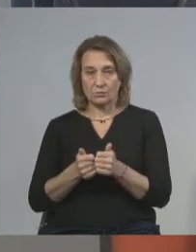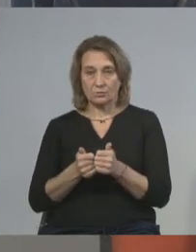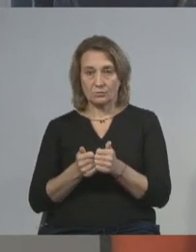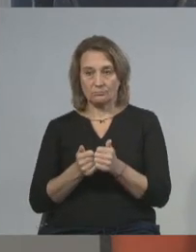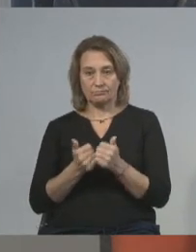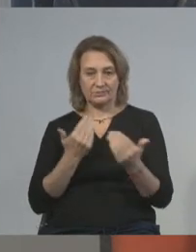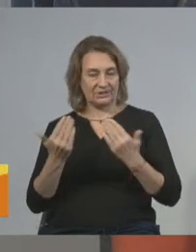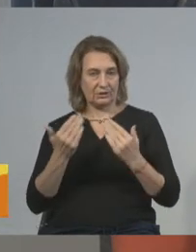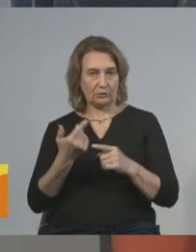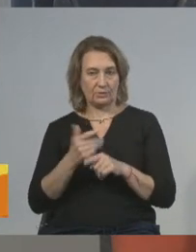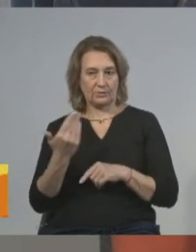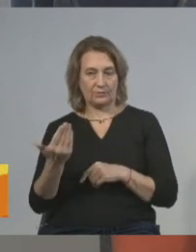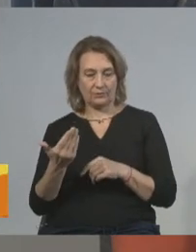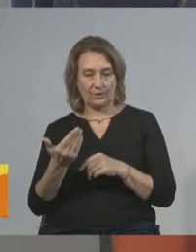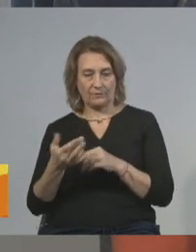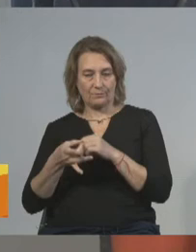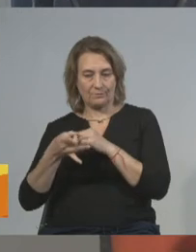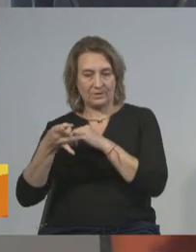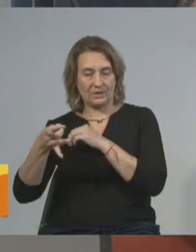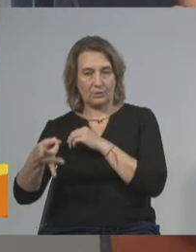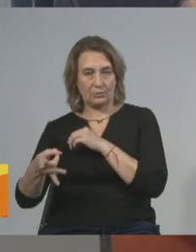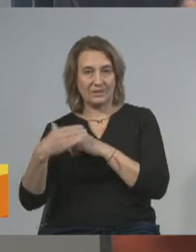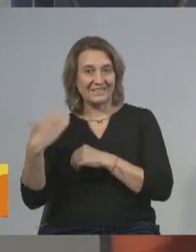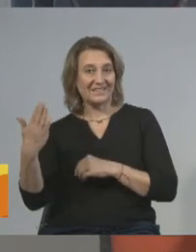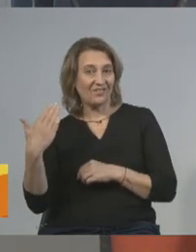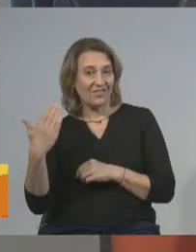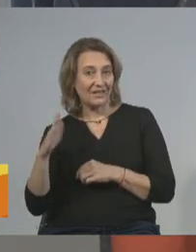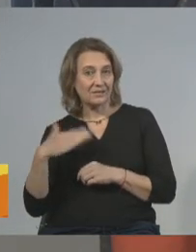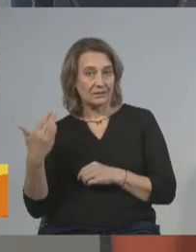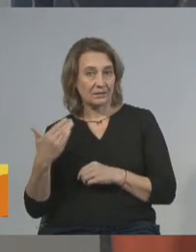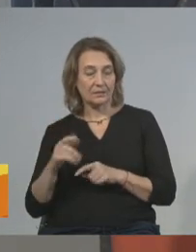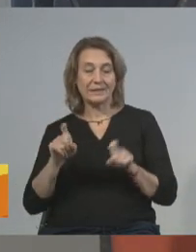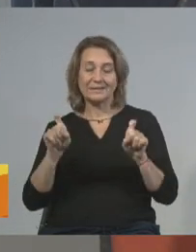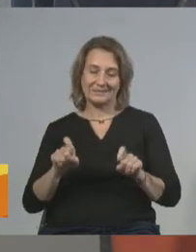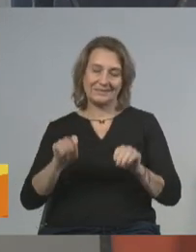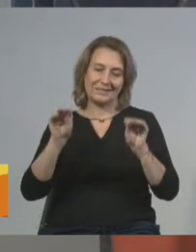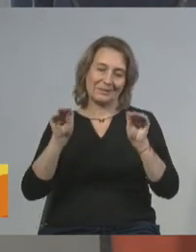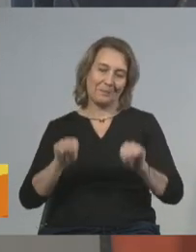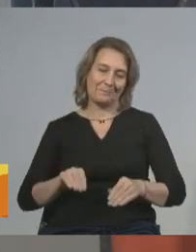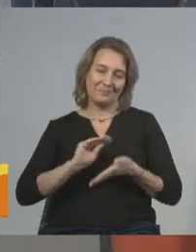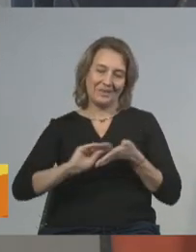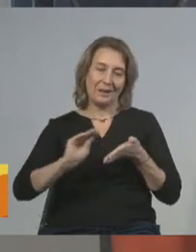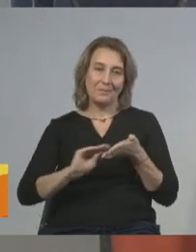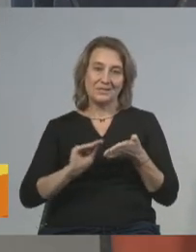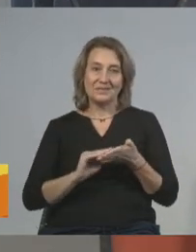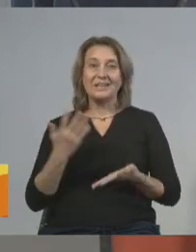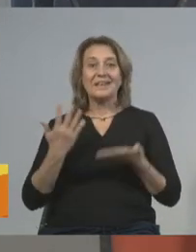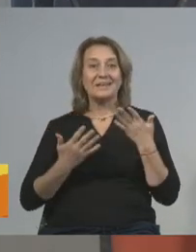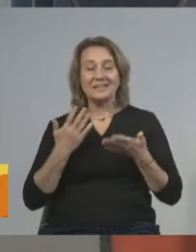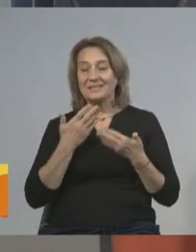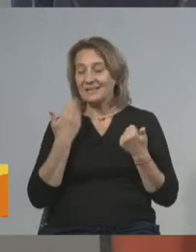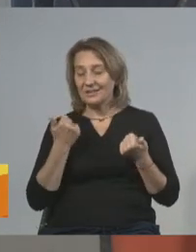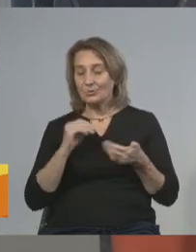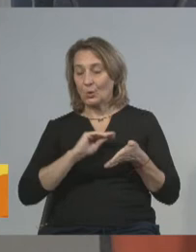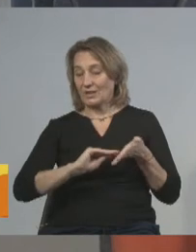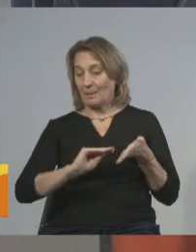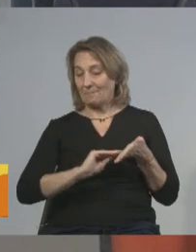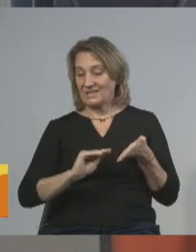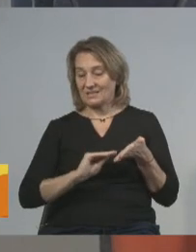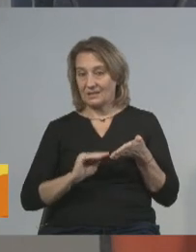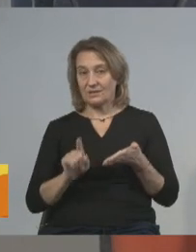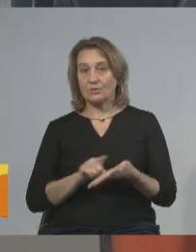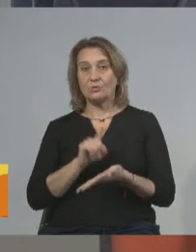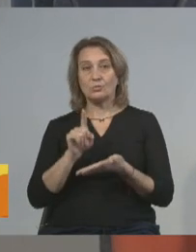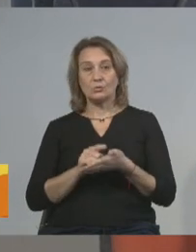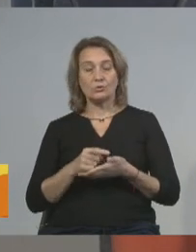strategy the script of your region of your country or to write it and if you don't have it then you